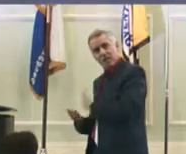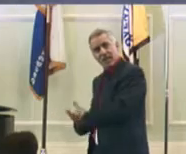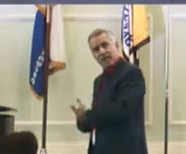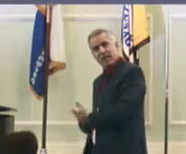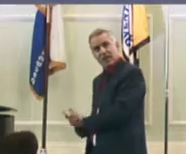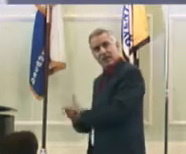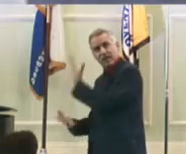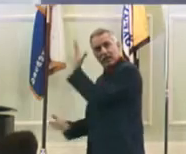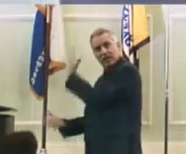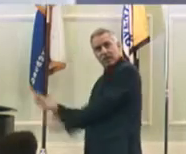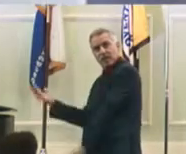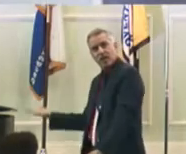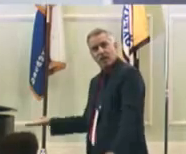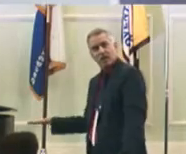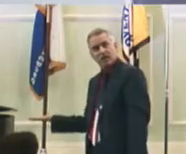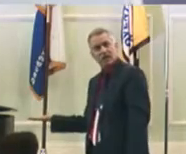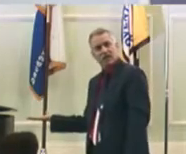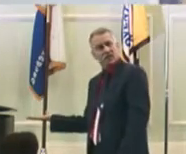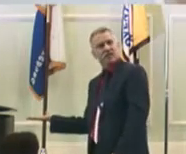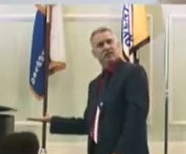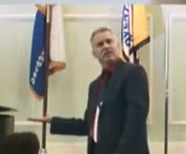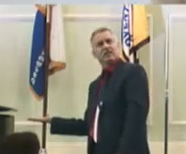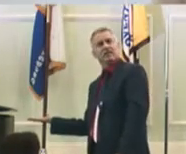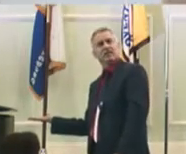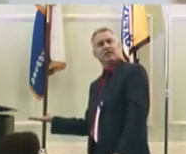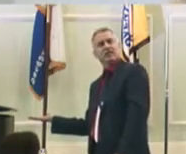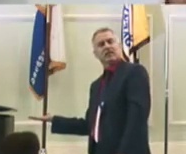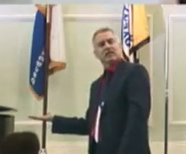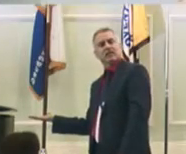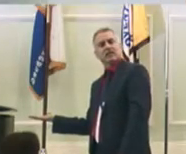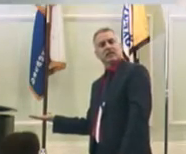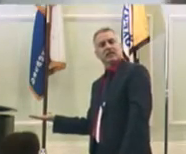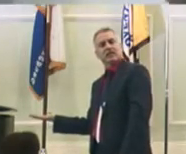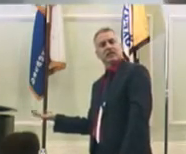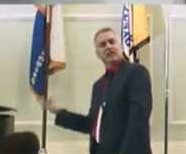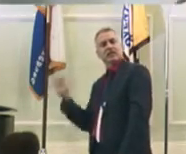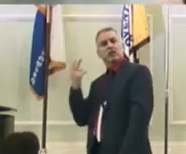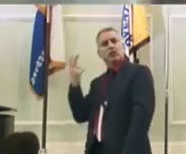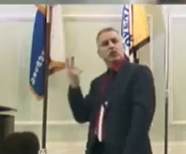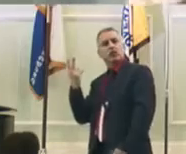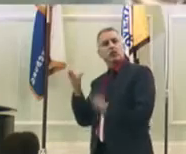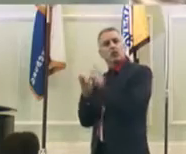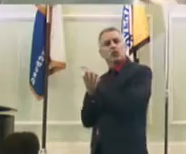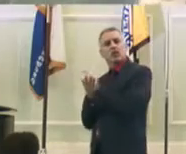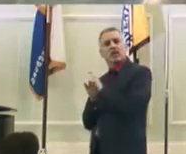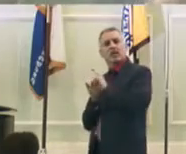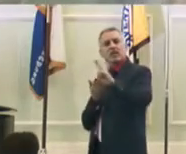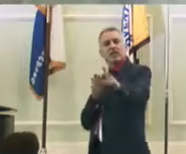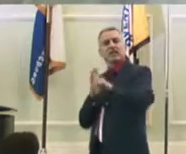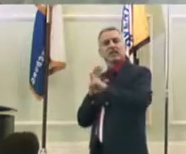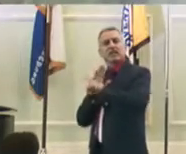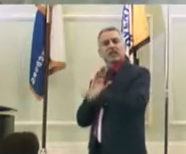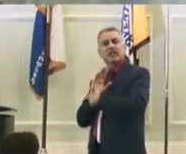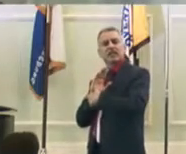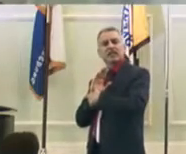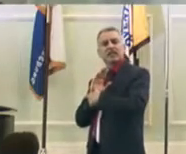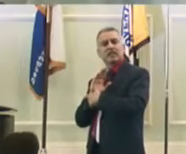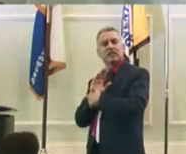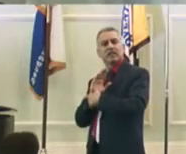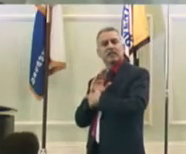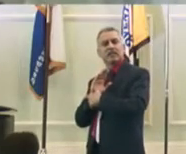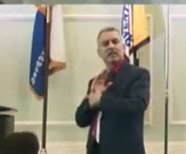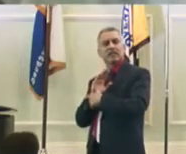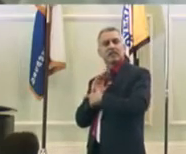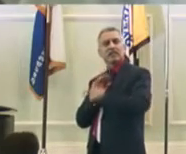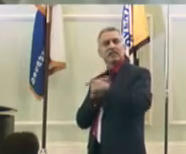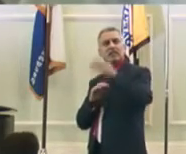being depressed and despondent and upset, I see God using the very gift that he gave him to